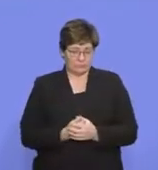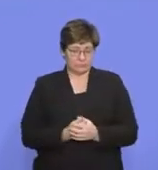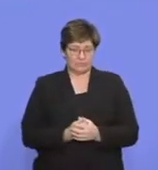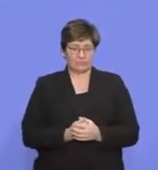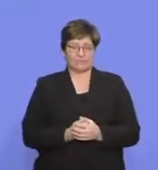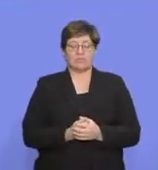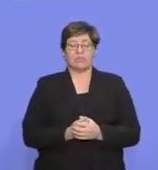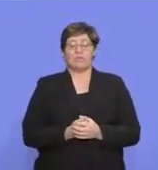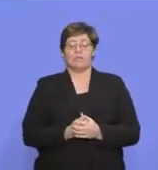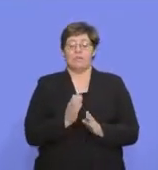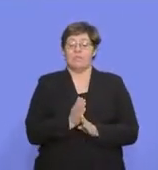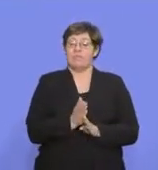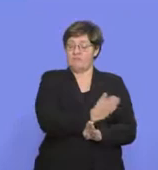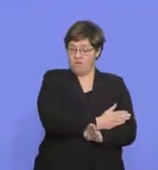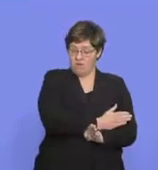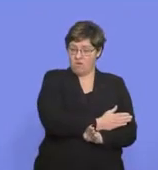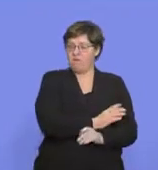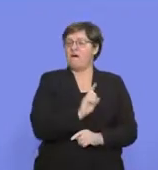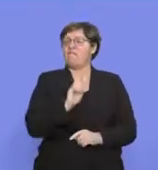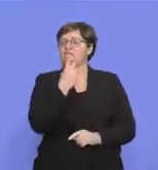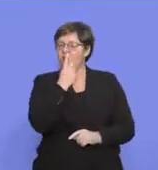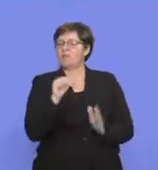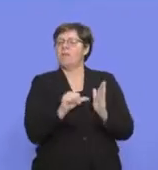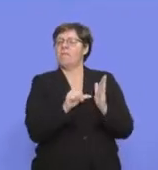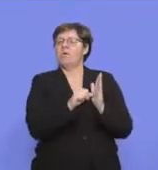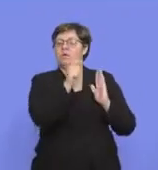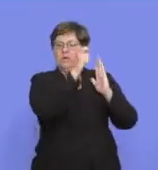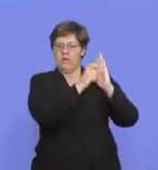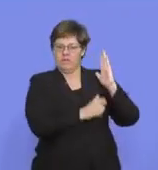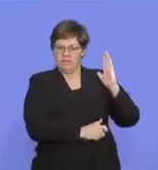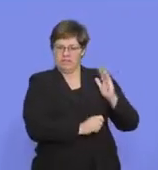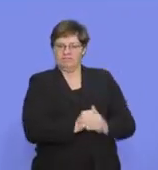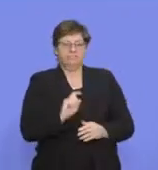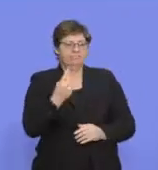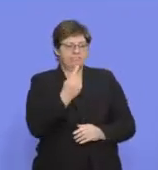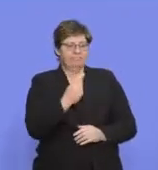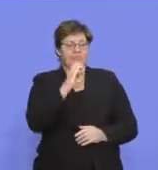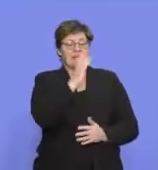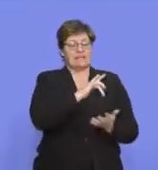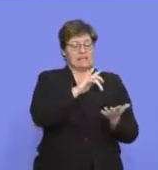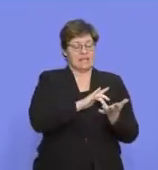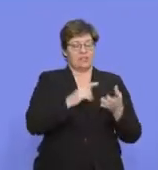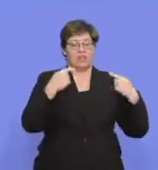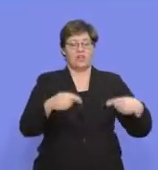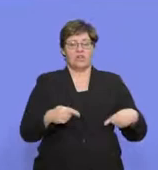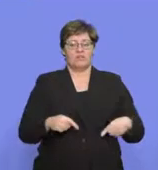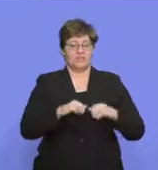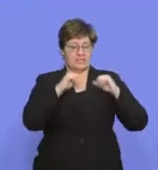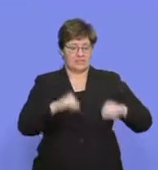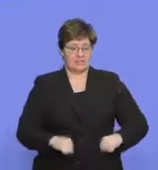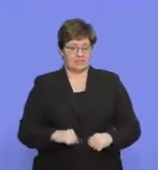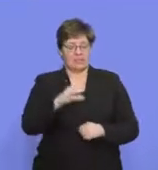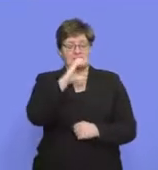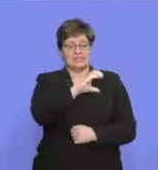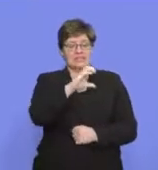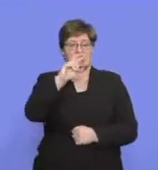Right, but before we go there, we need to do some keywords. Firstly, we have the central nervous system. Central nervous system.